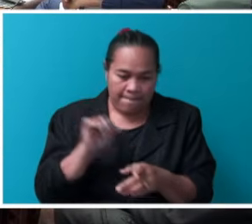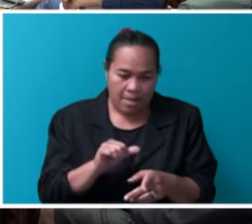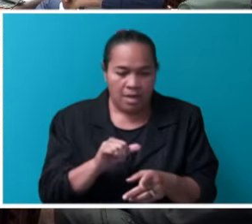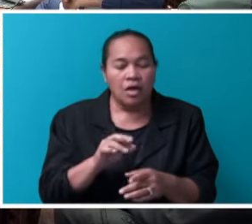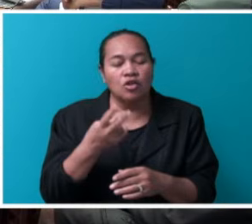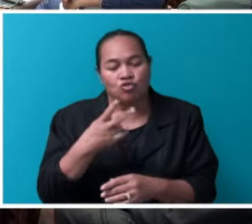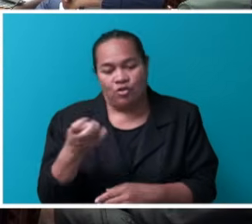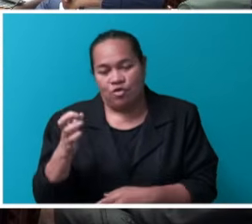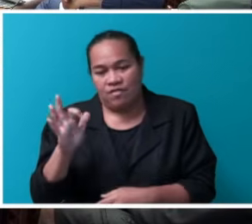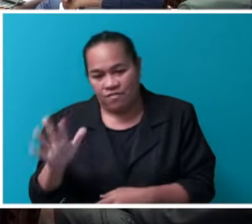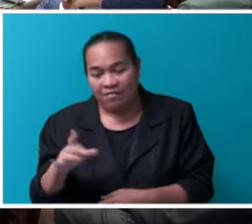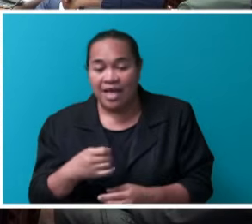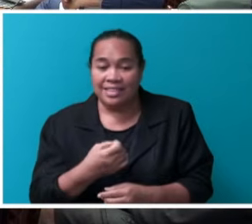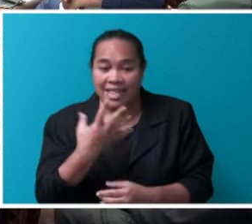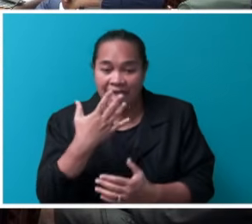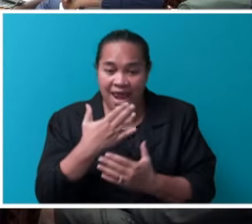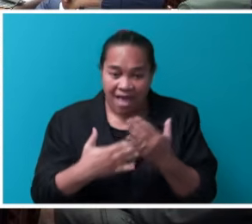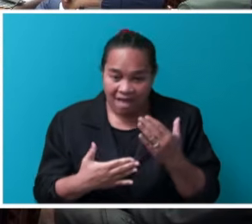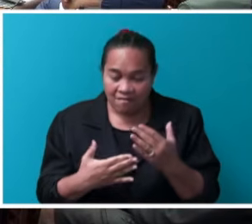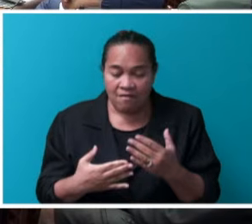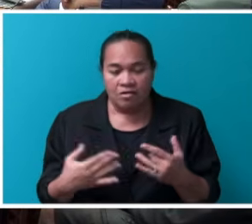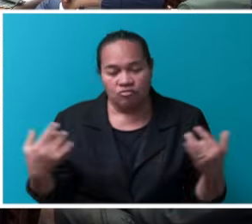2025 at 10:30 a.m.